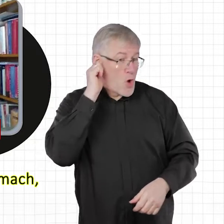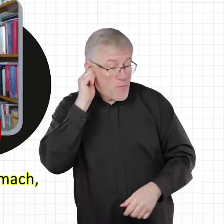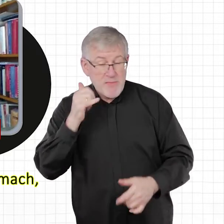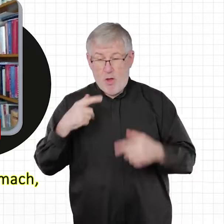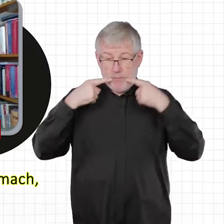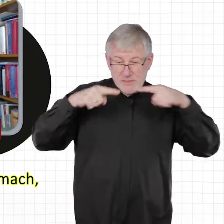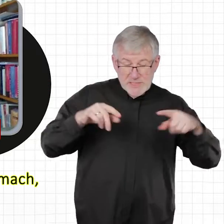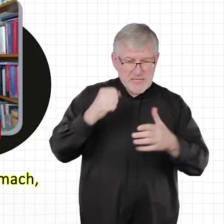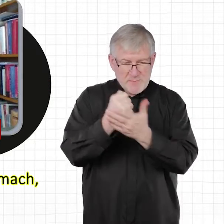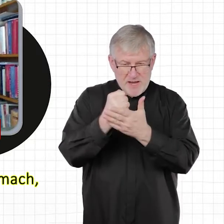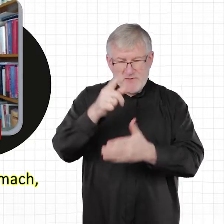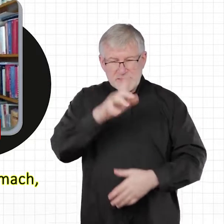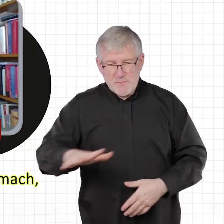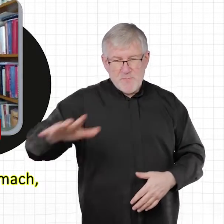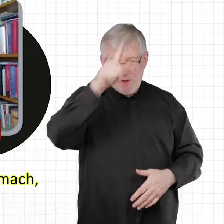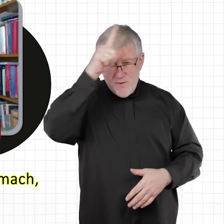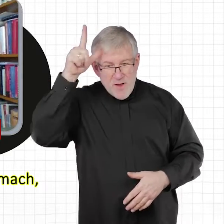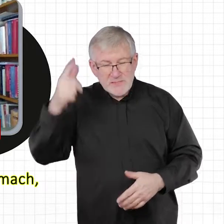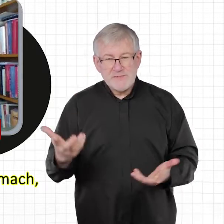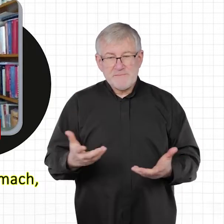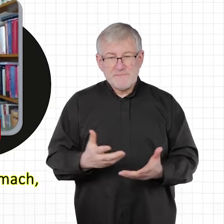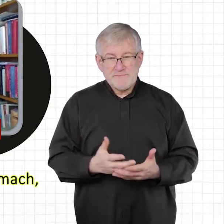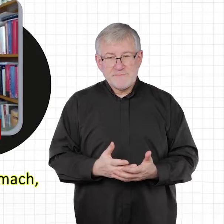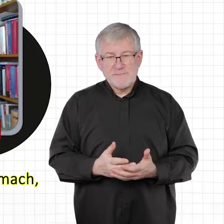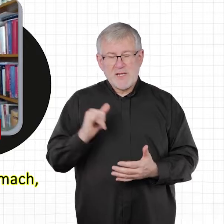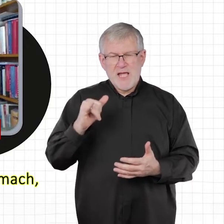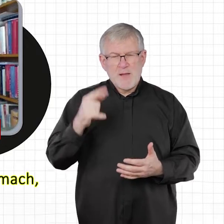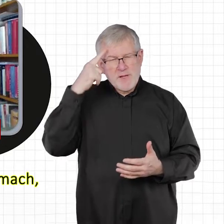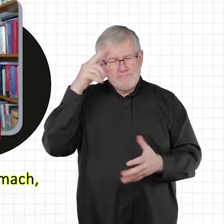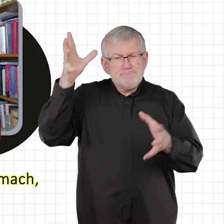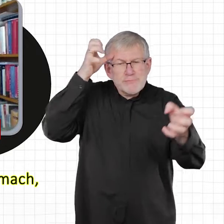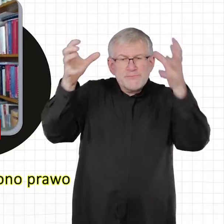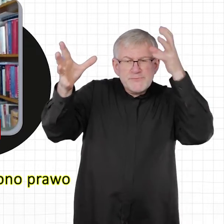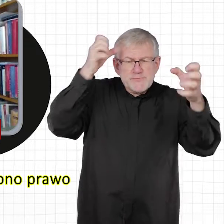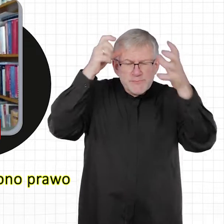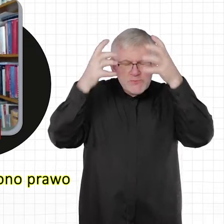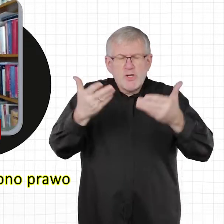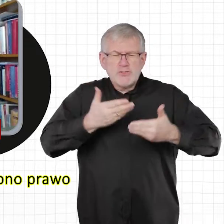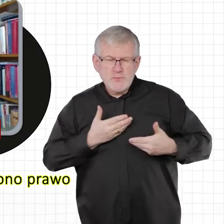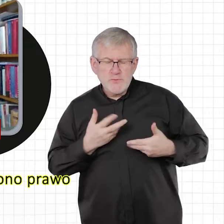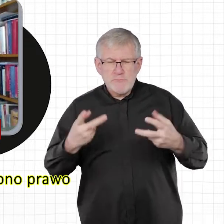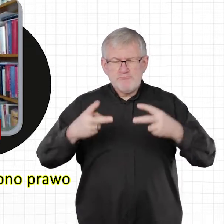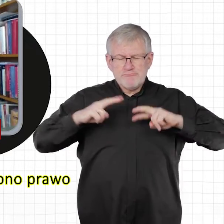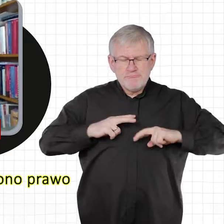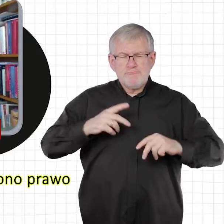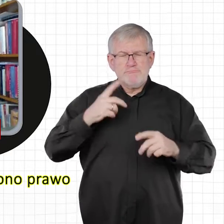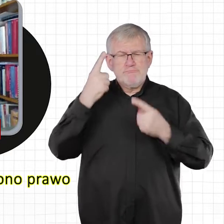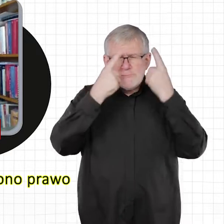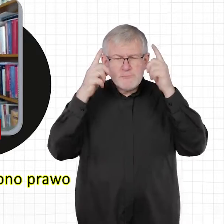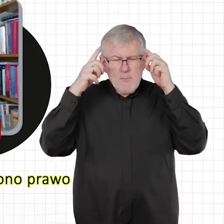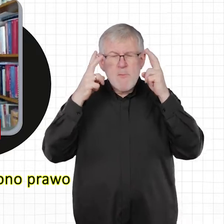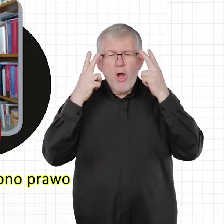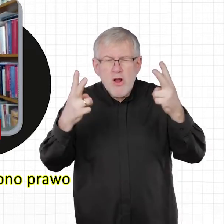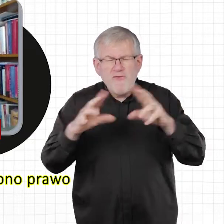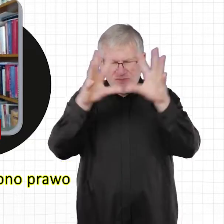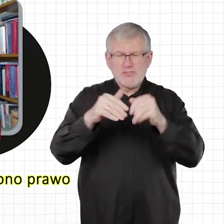both on boards, both in companies, corporate companies, and in pension funds. Equal pay certificates have been